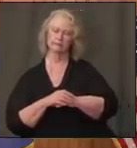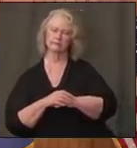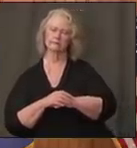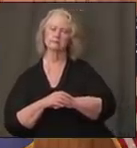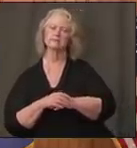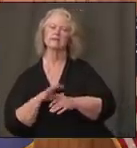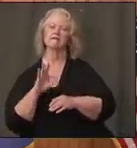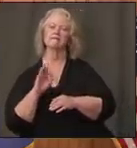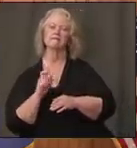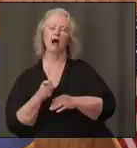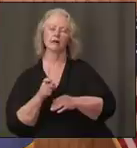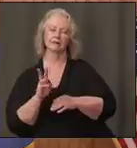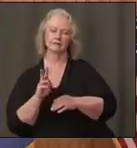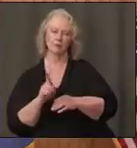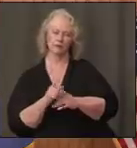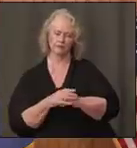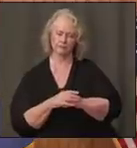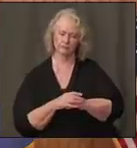Fox 61.